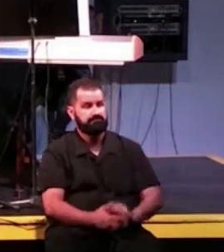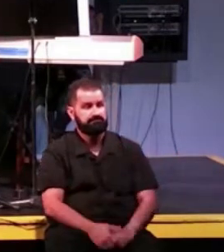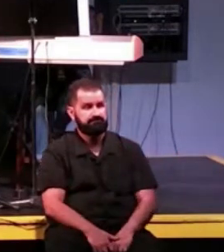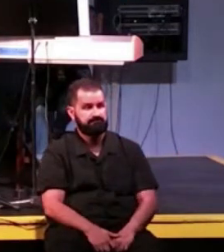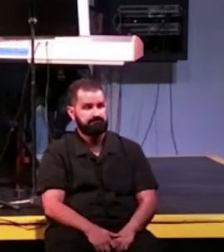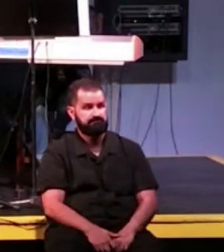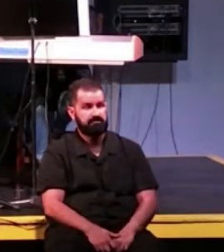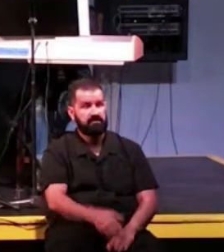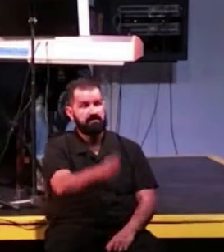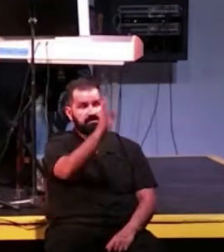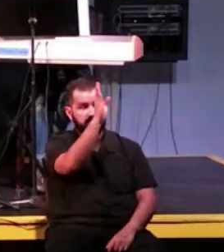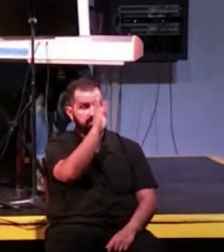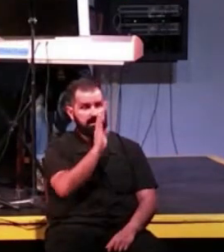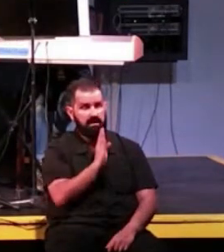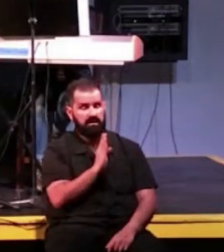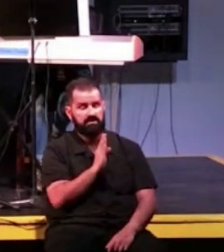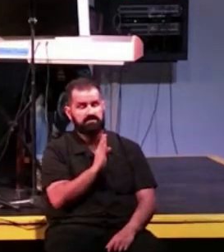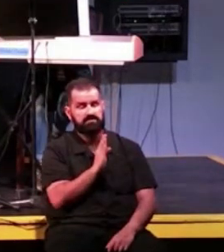Because God said,